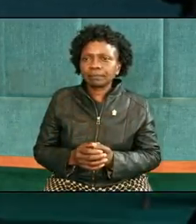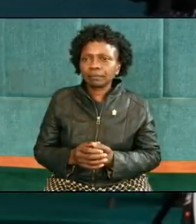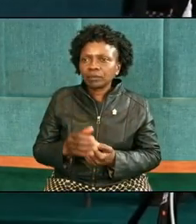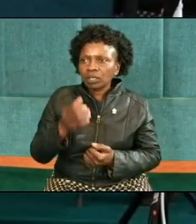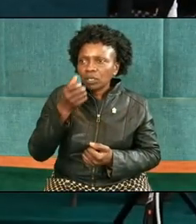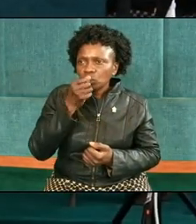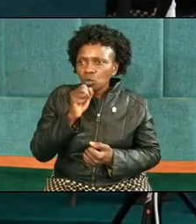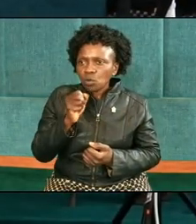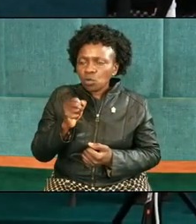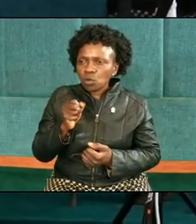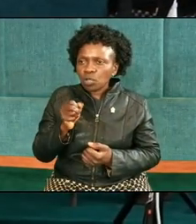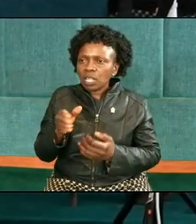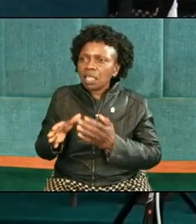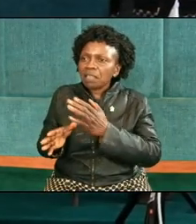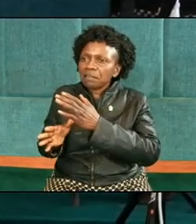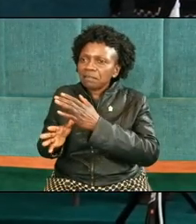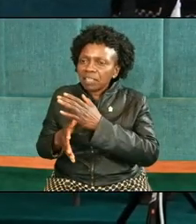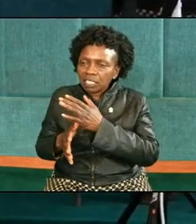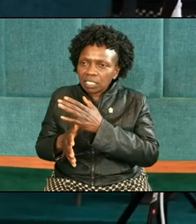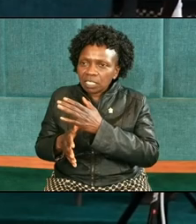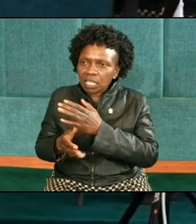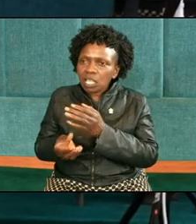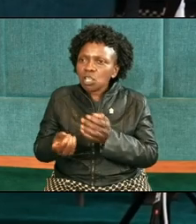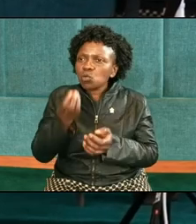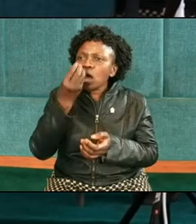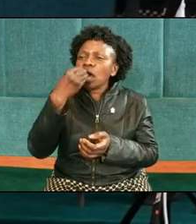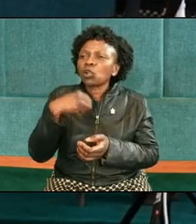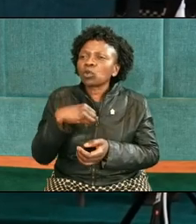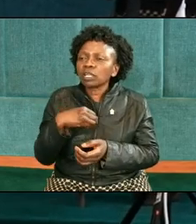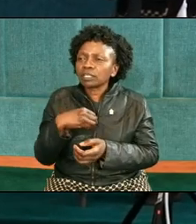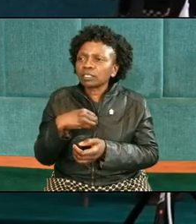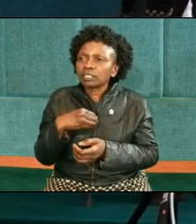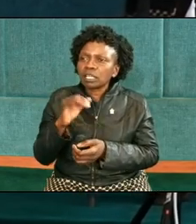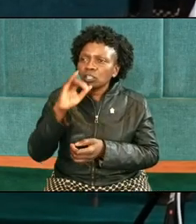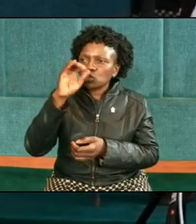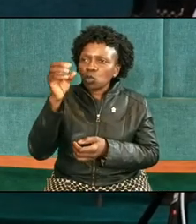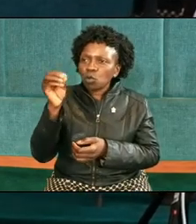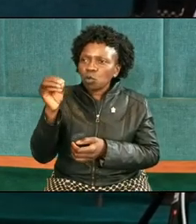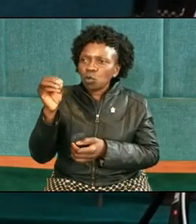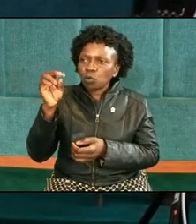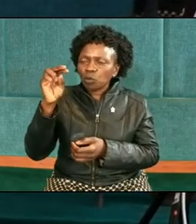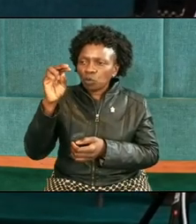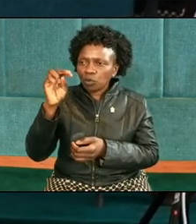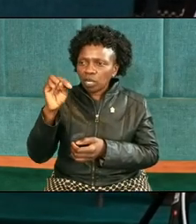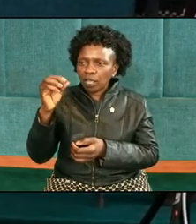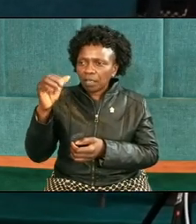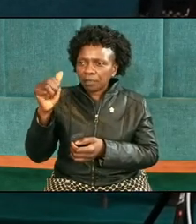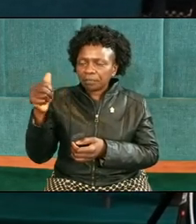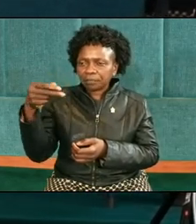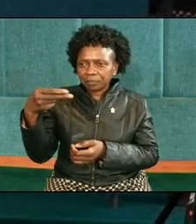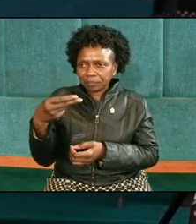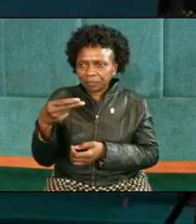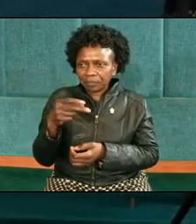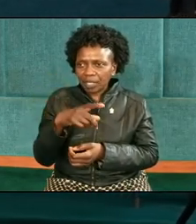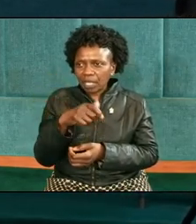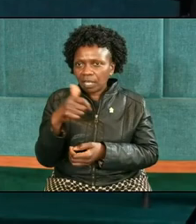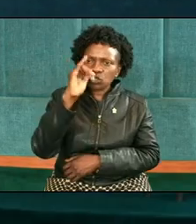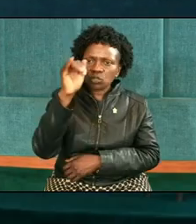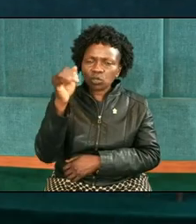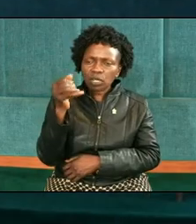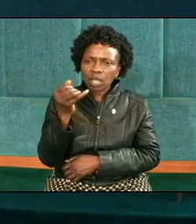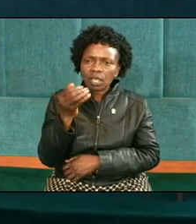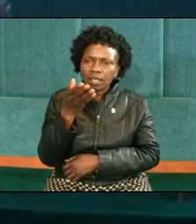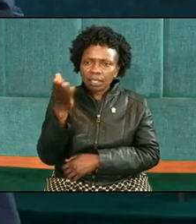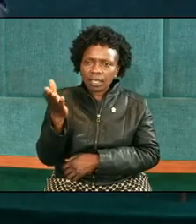So the whale swallow is good for nothing creature. Question, another question to the class. Stay with me. So I'm wrapping